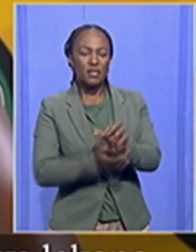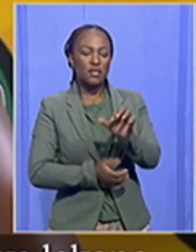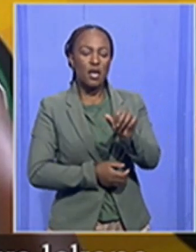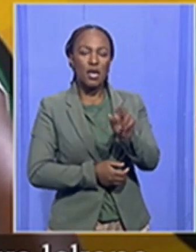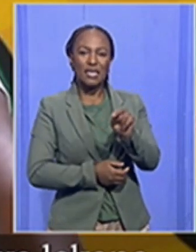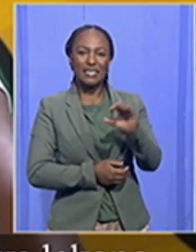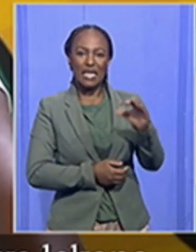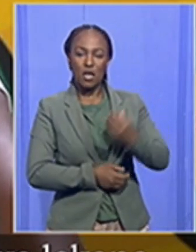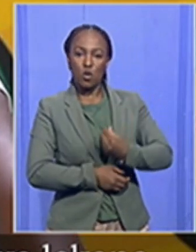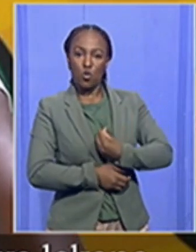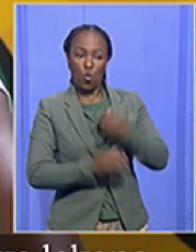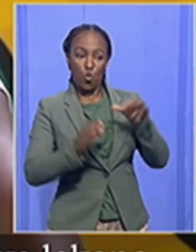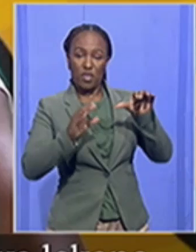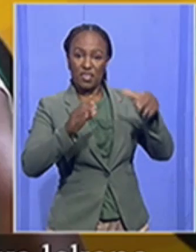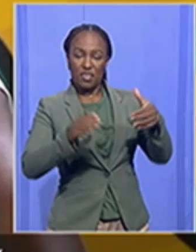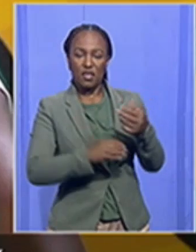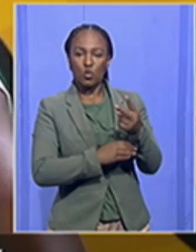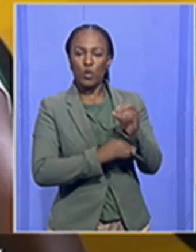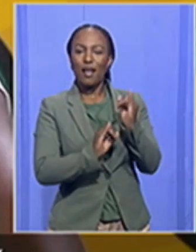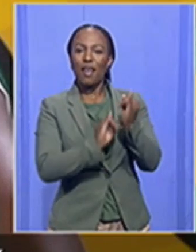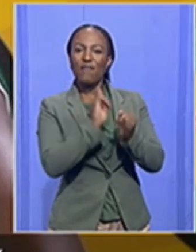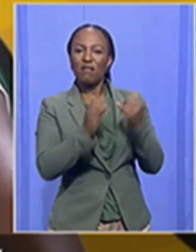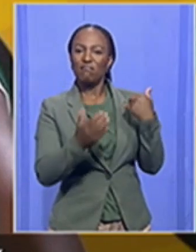2011 have not been